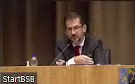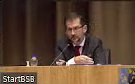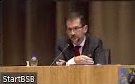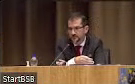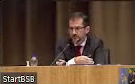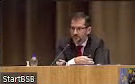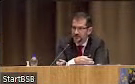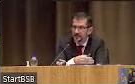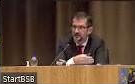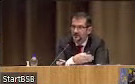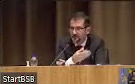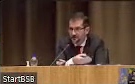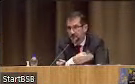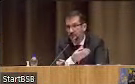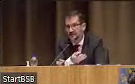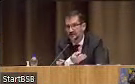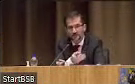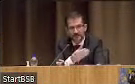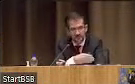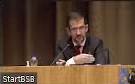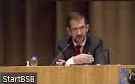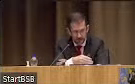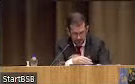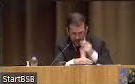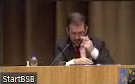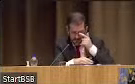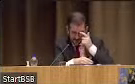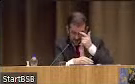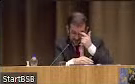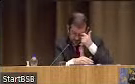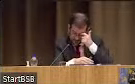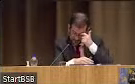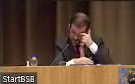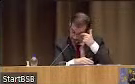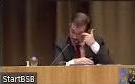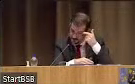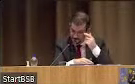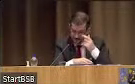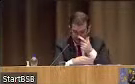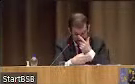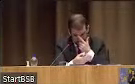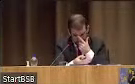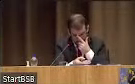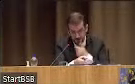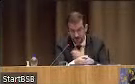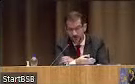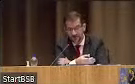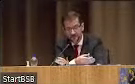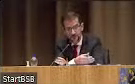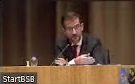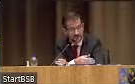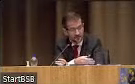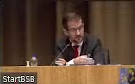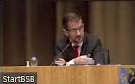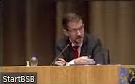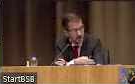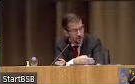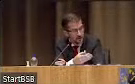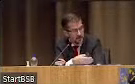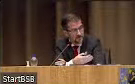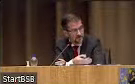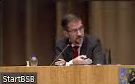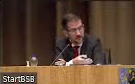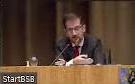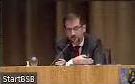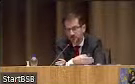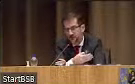organization of the system and guidance to the patients, we have organized ourselves, and we have put